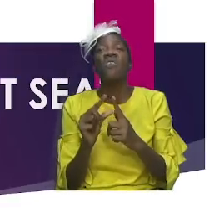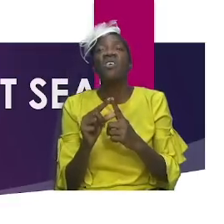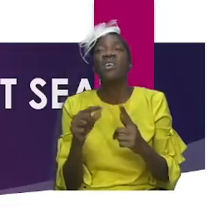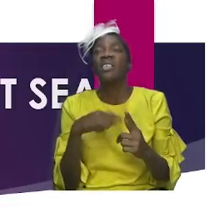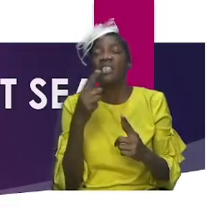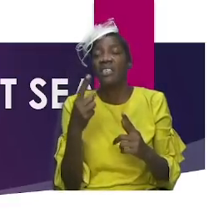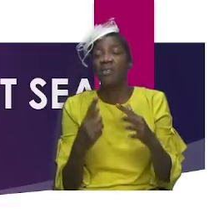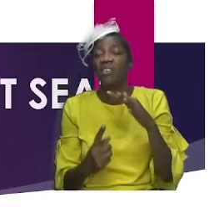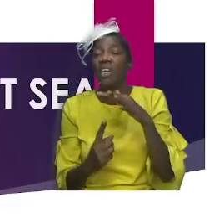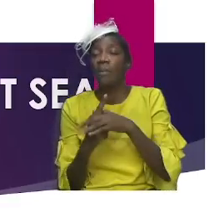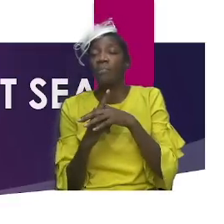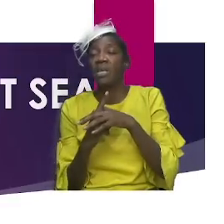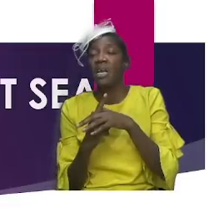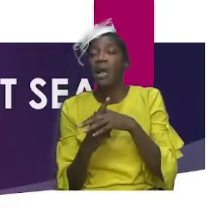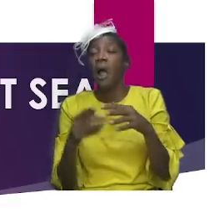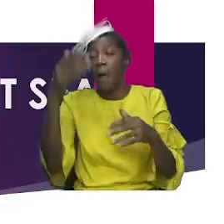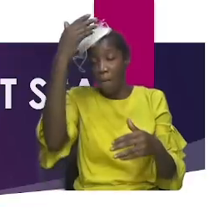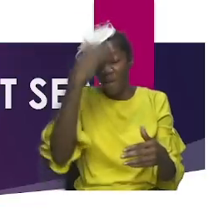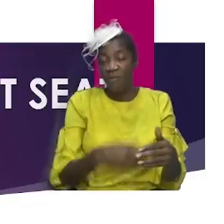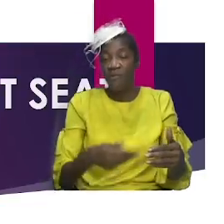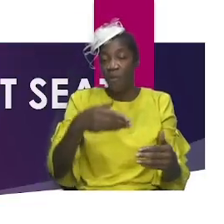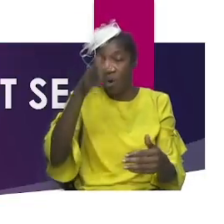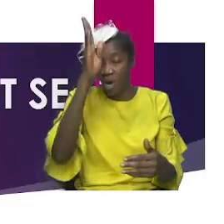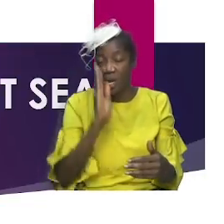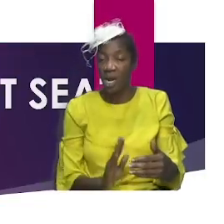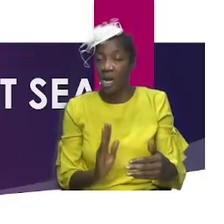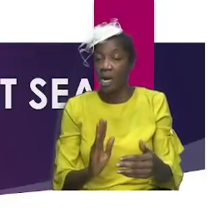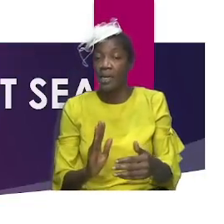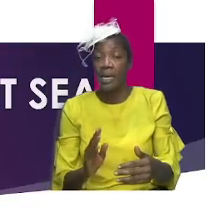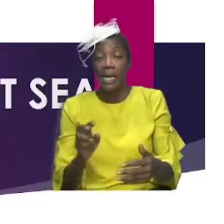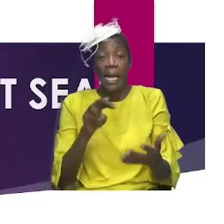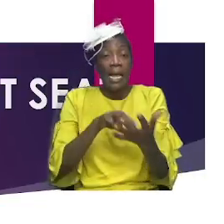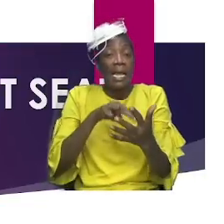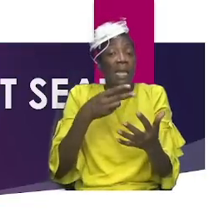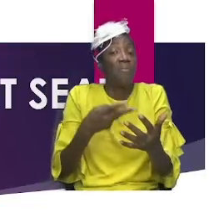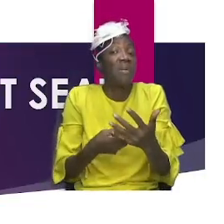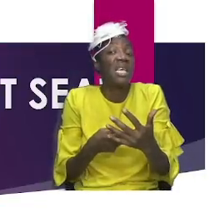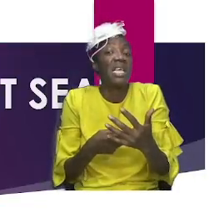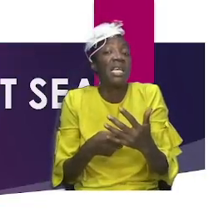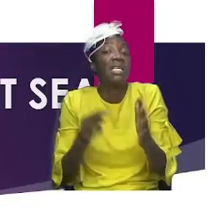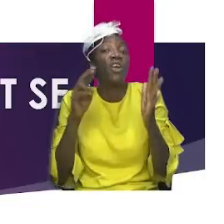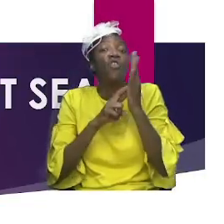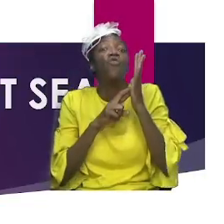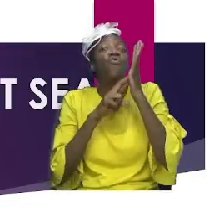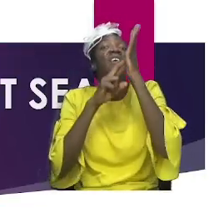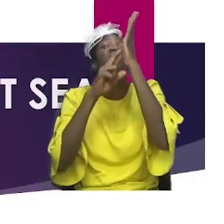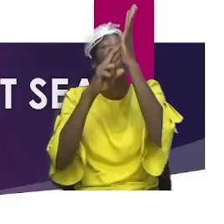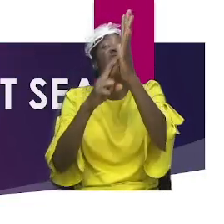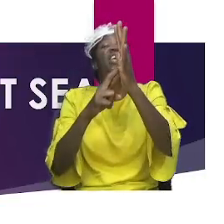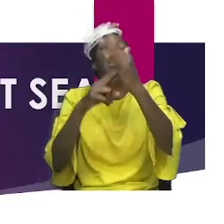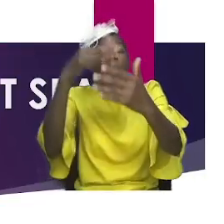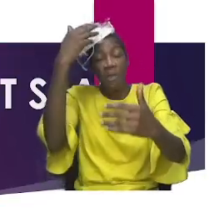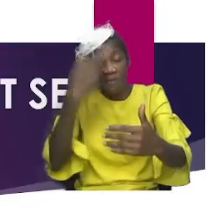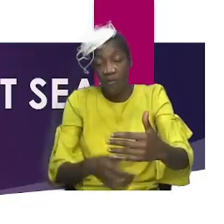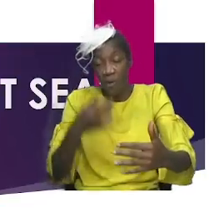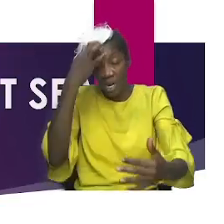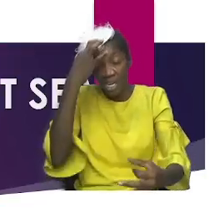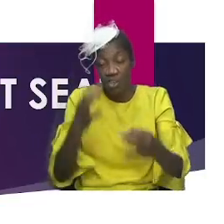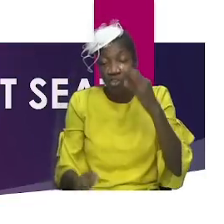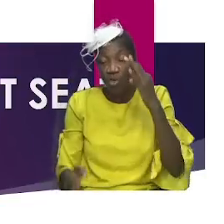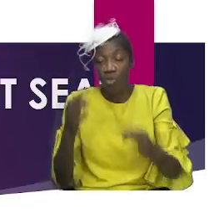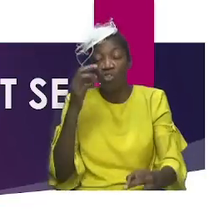shall appear before the judgment seat, it means we are going to be revealed before the judgment seat. We are going to